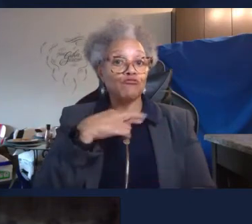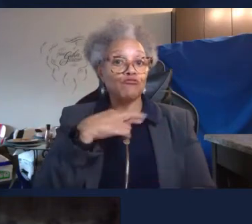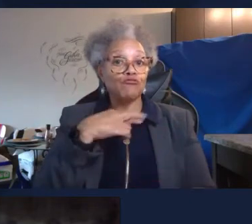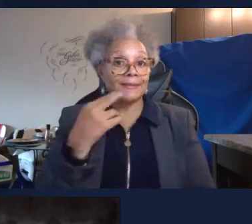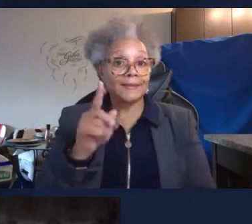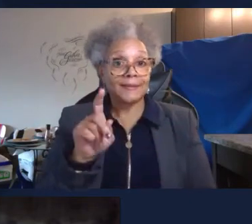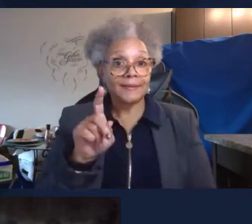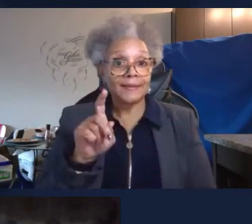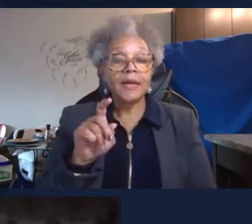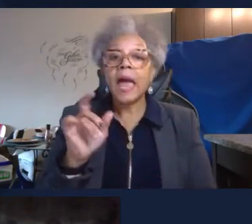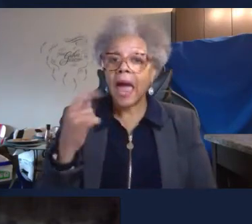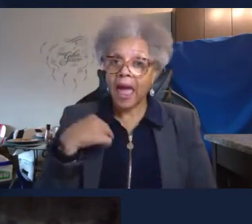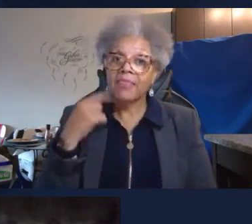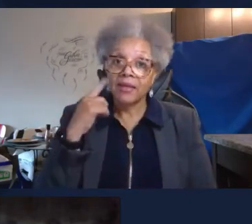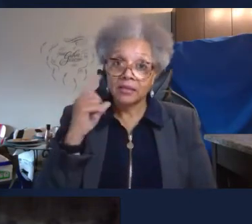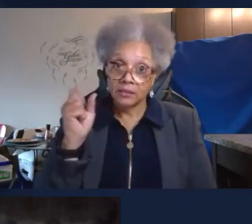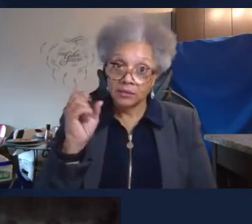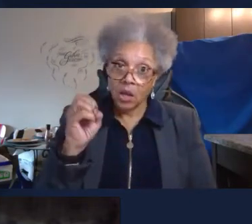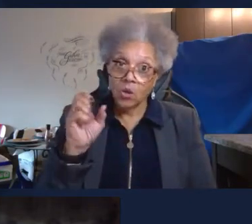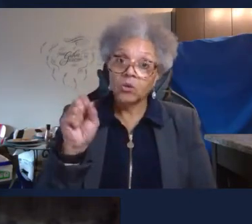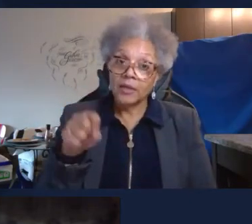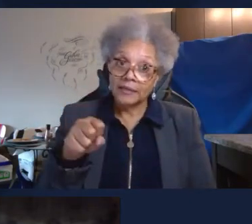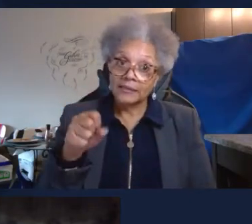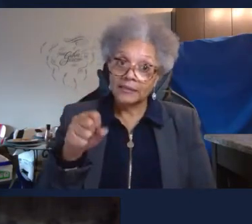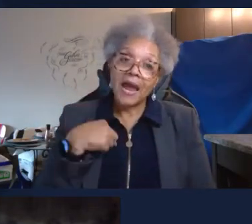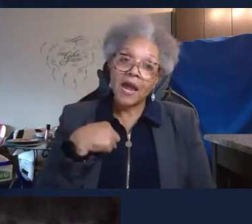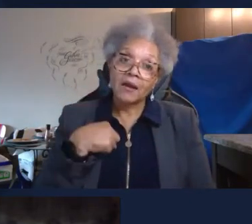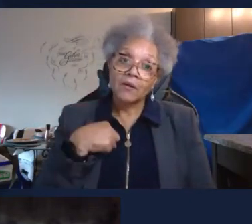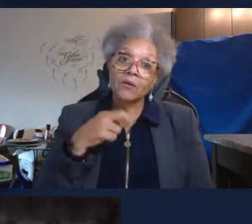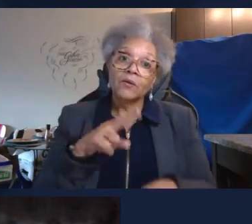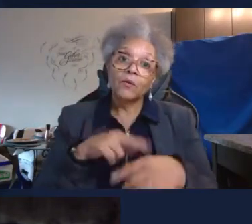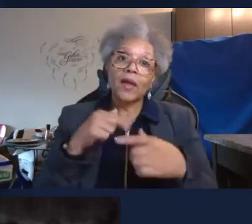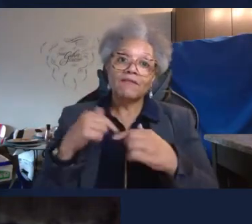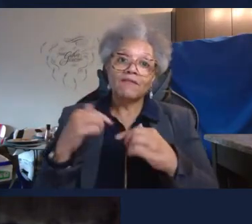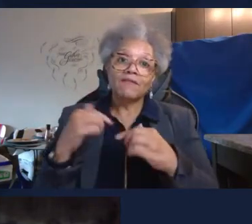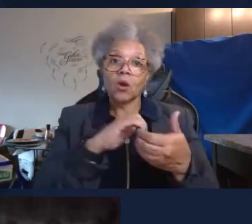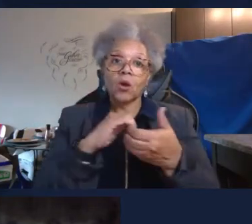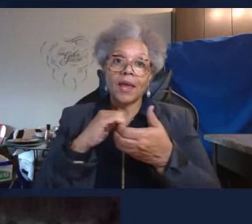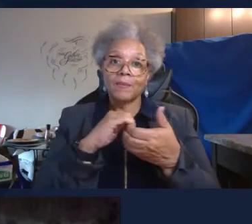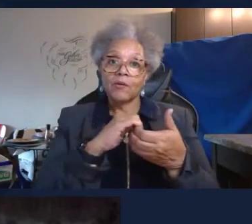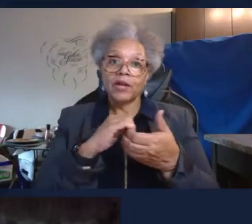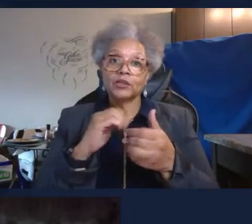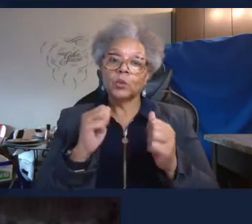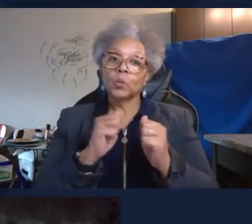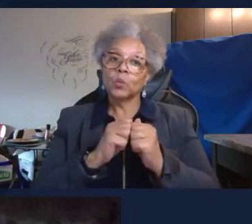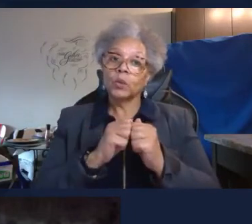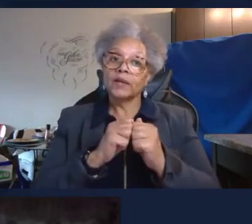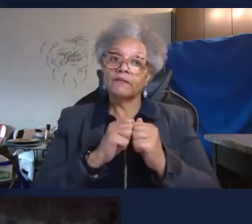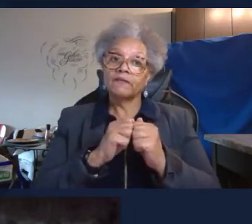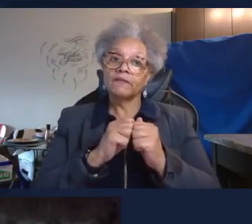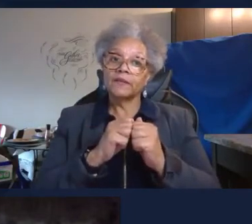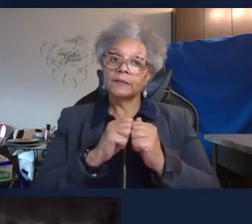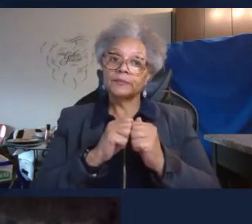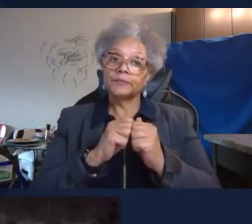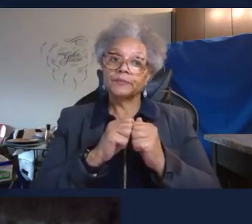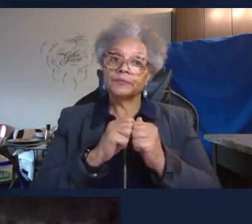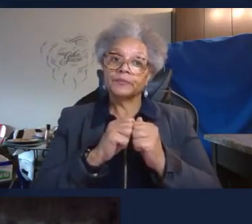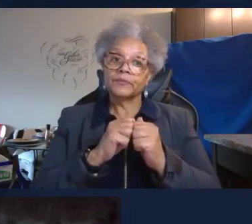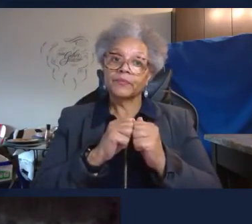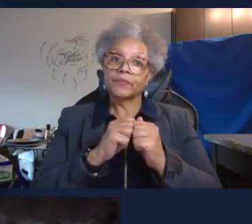I think we could. Of course, we have some a collaboration with some